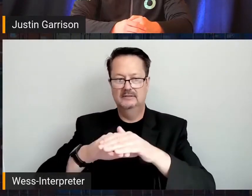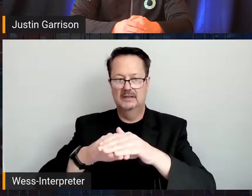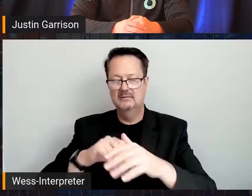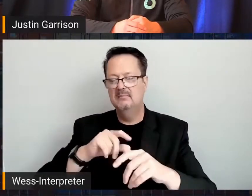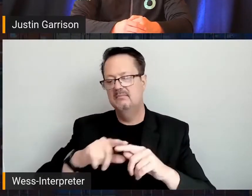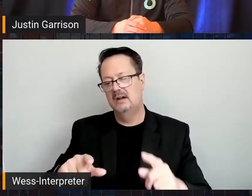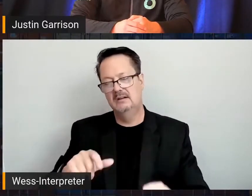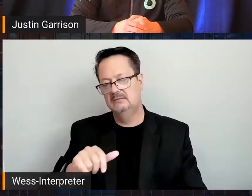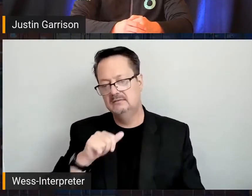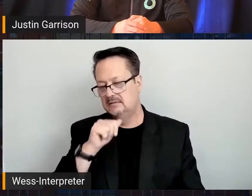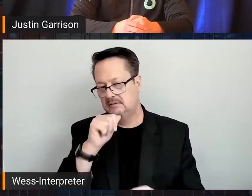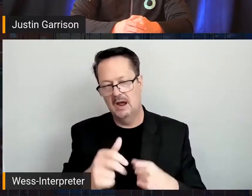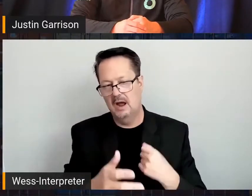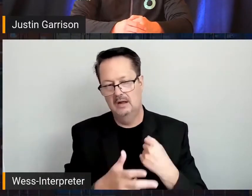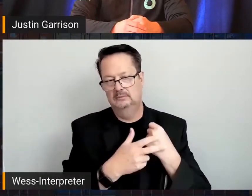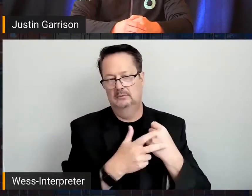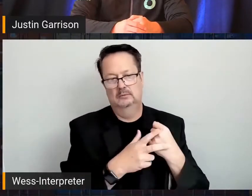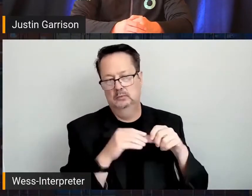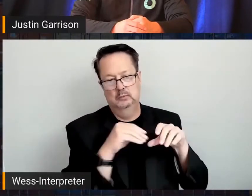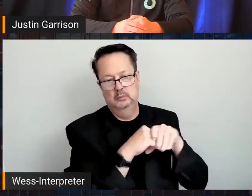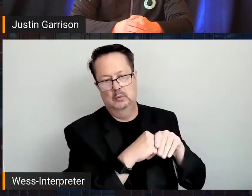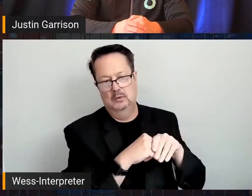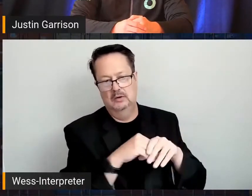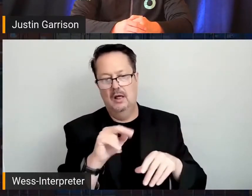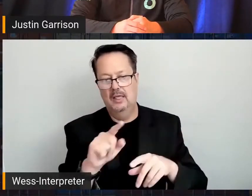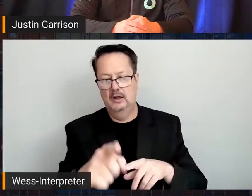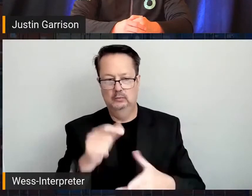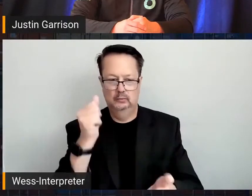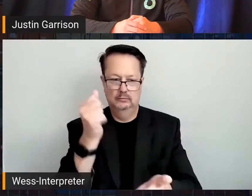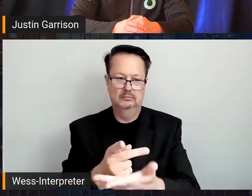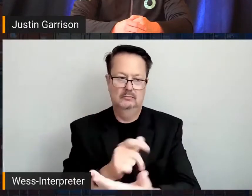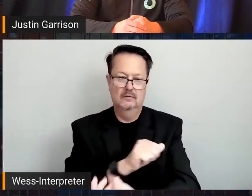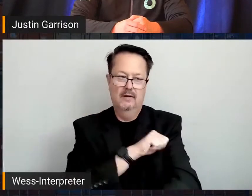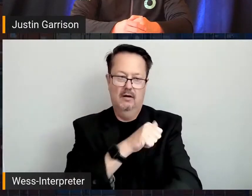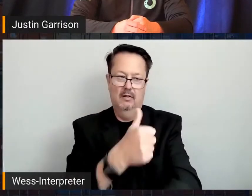won't be stored unless it is authorized by you.